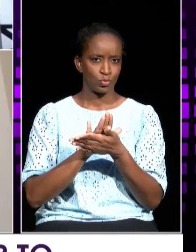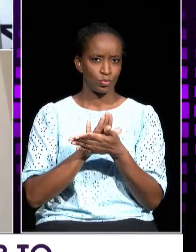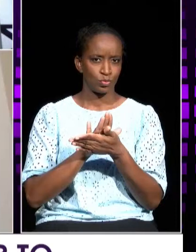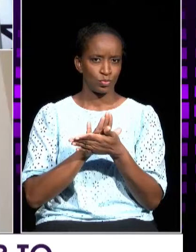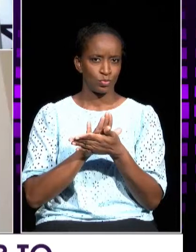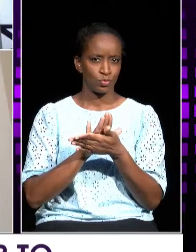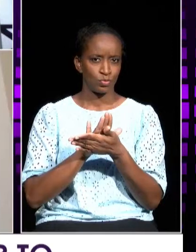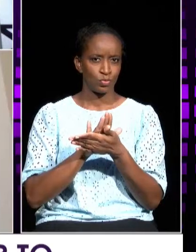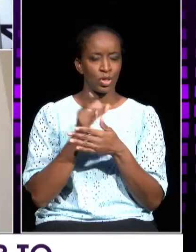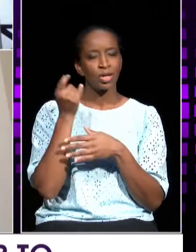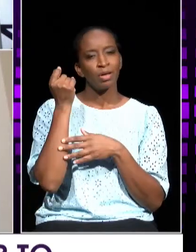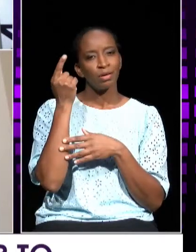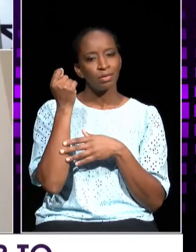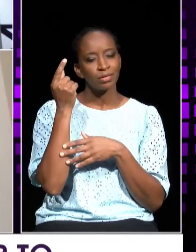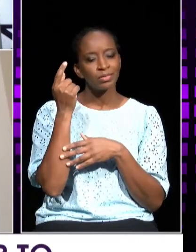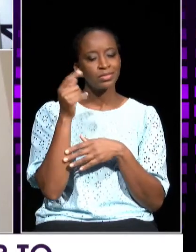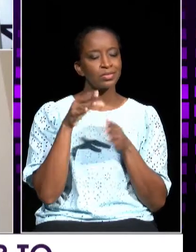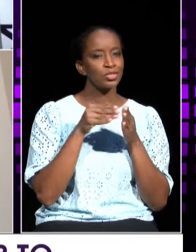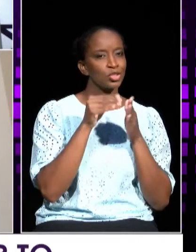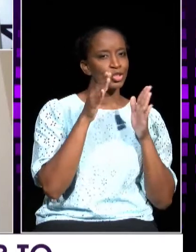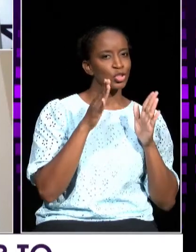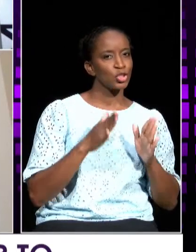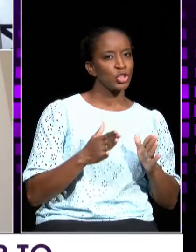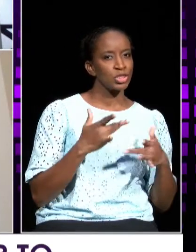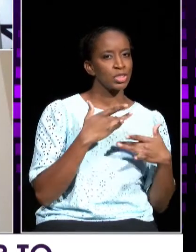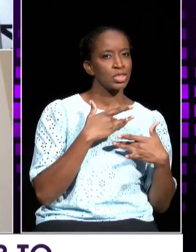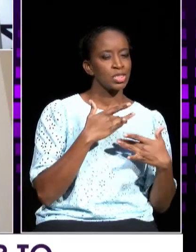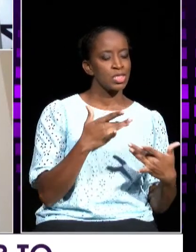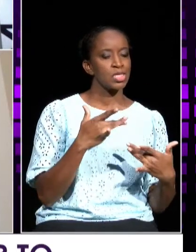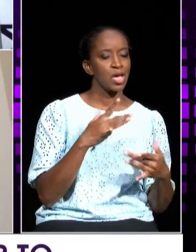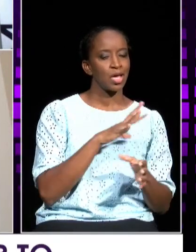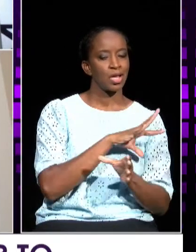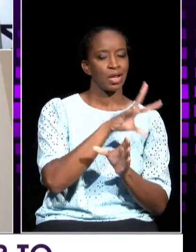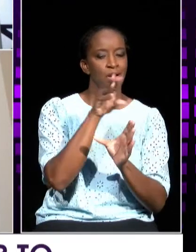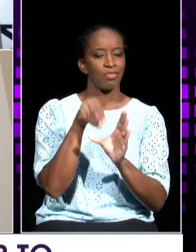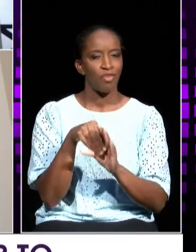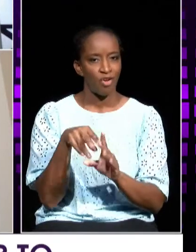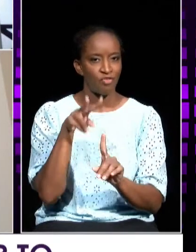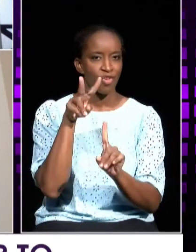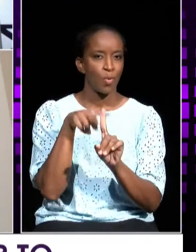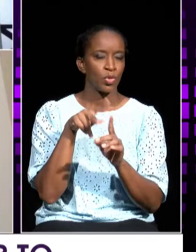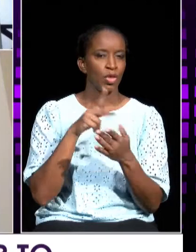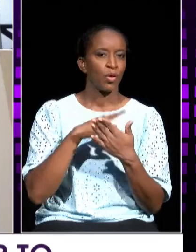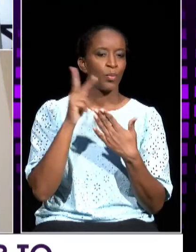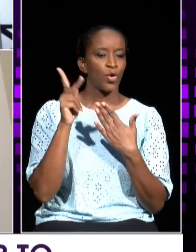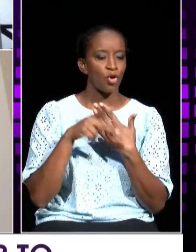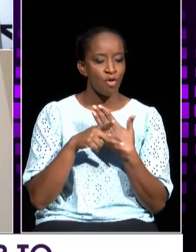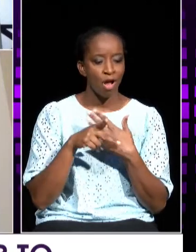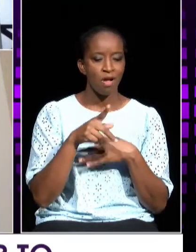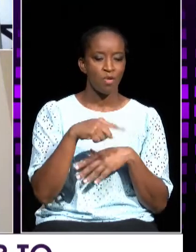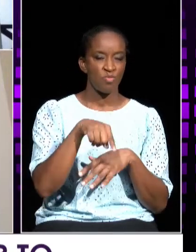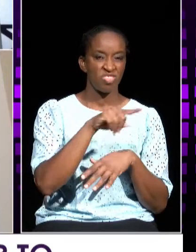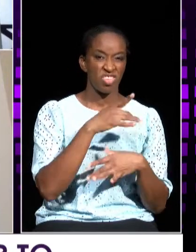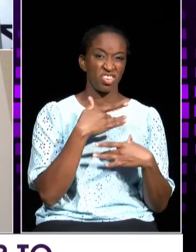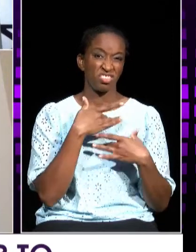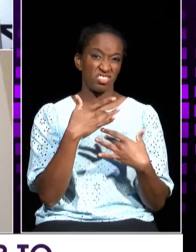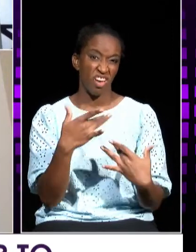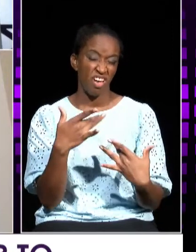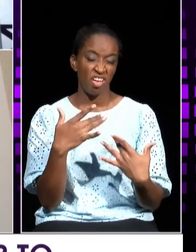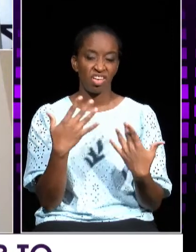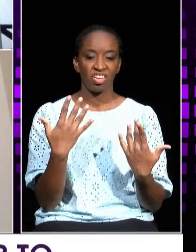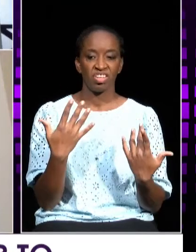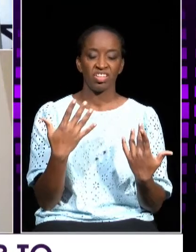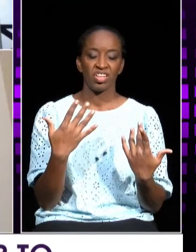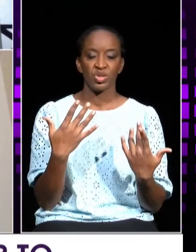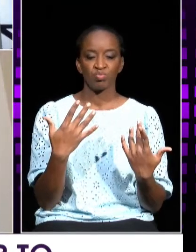persons who sign up for those programs are persons who we probably don't need to be that worried about. They're interested, they're engaged, that's where they already were